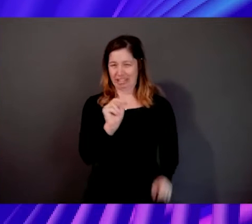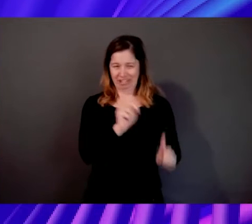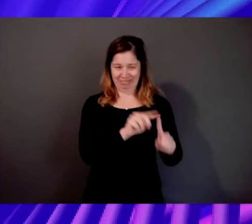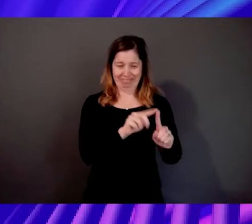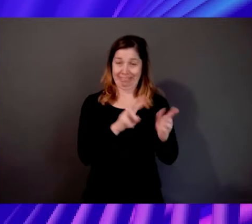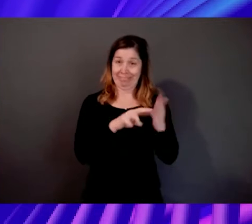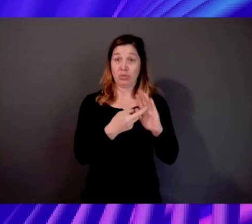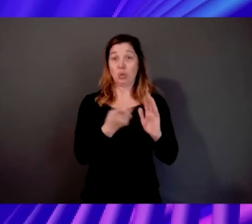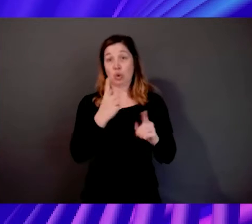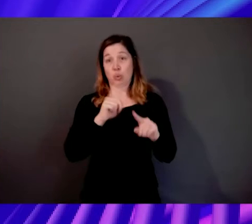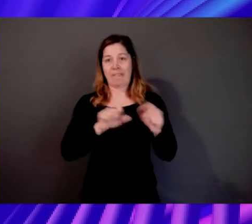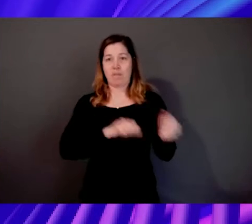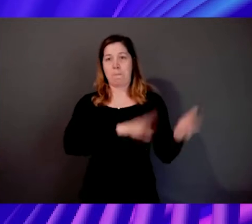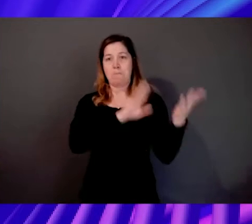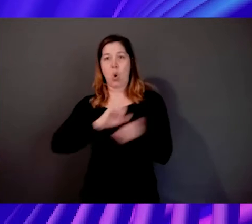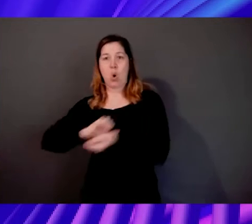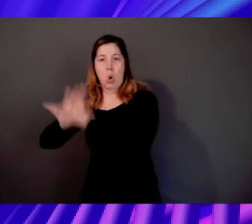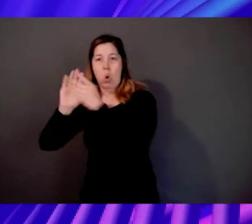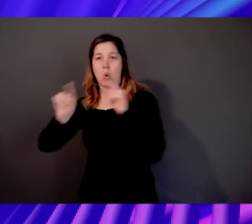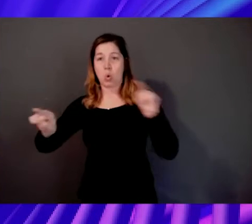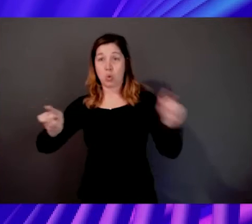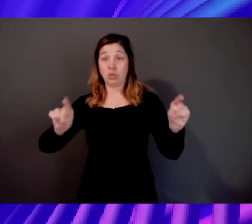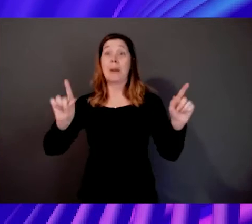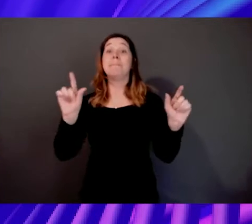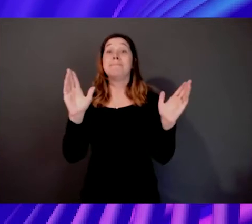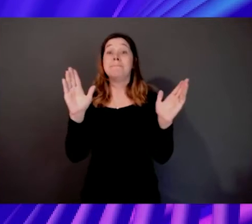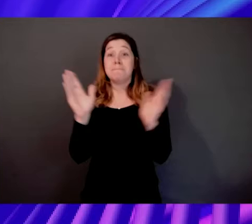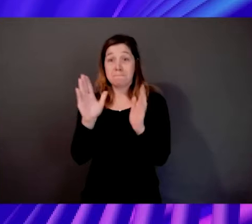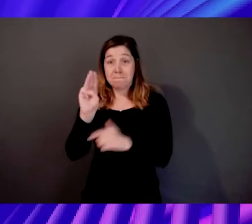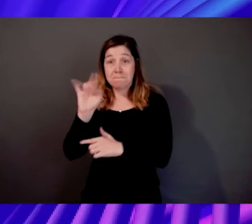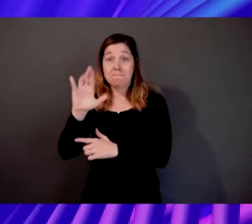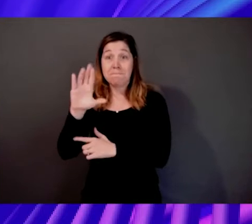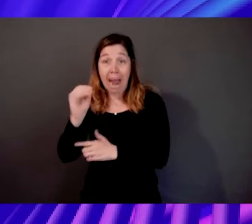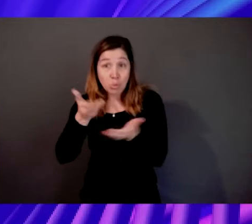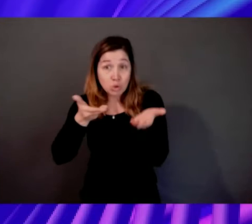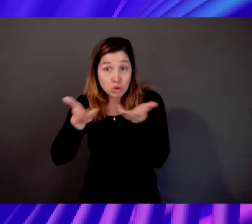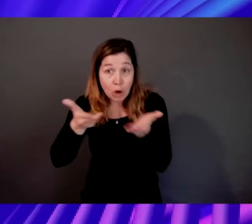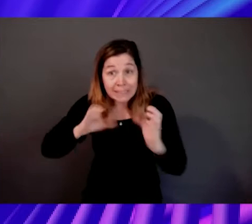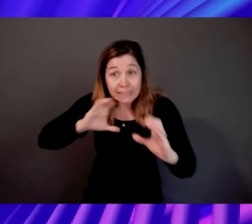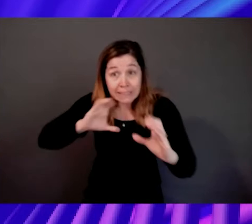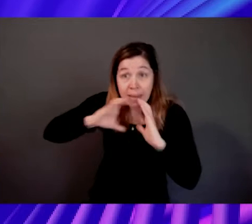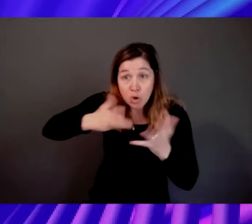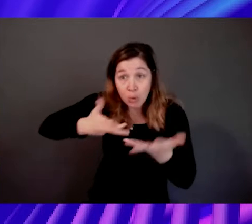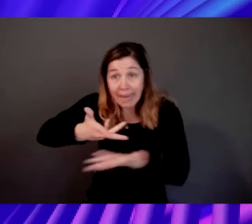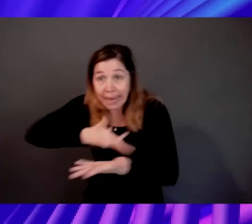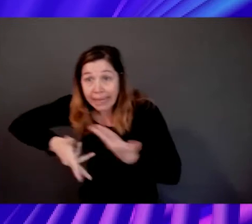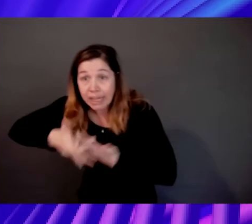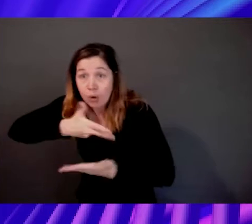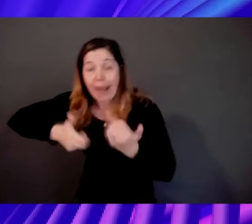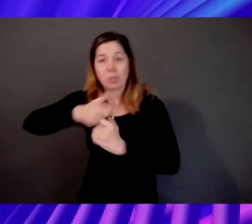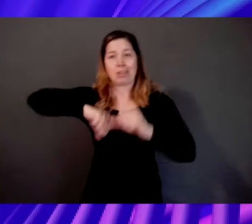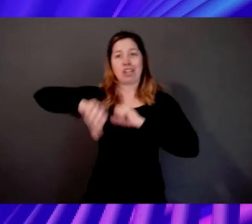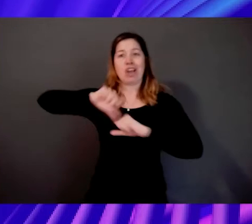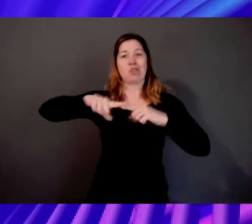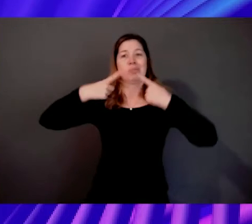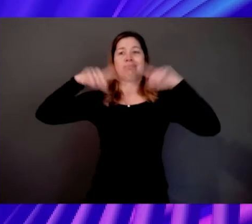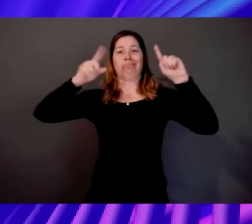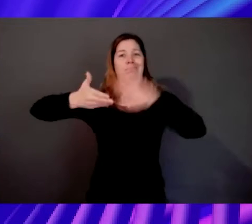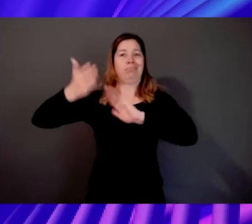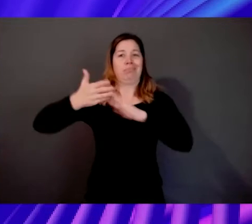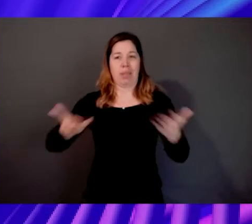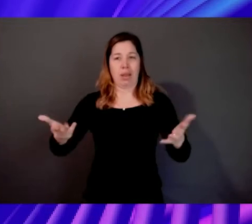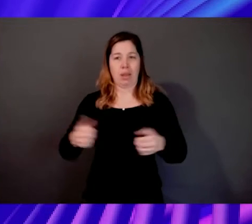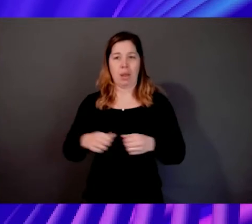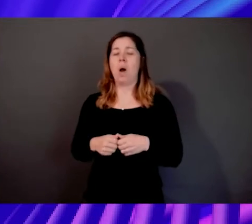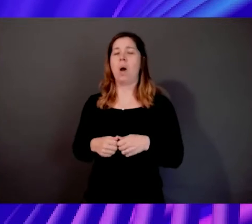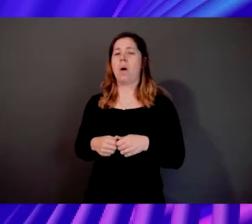approaches through which the microservices communicate and interact with each other. It's awesome. Okay, I get it. So when you